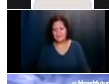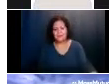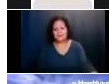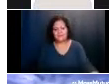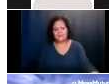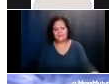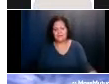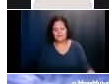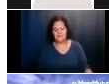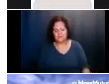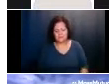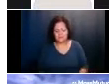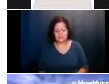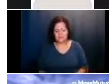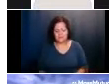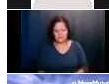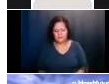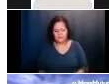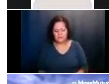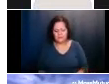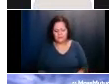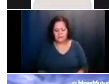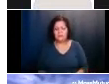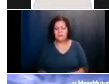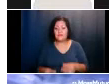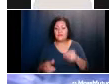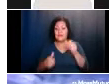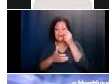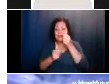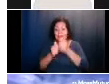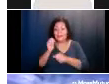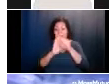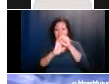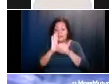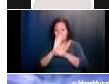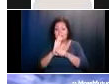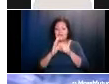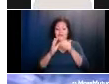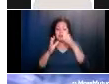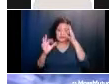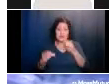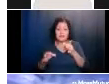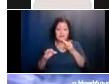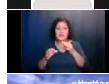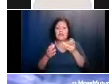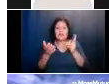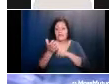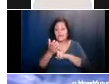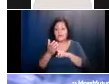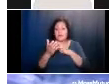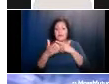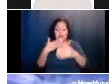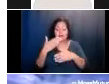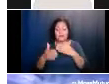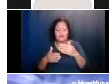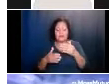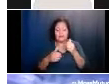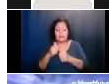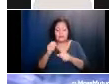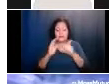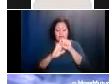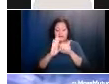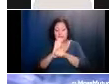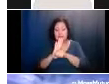each state determines the enrollment process. And like I said, every state is different. There may be, different